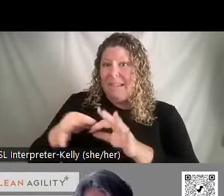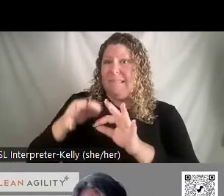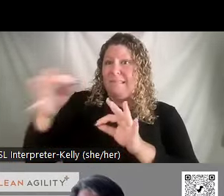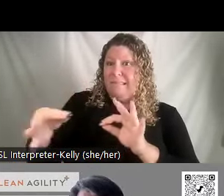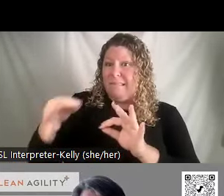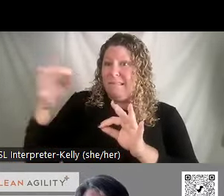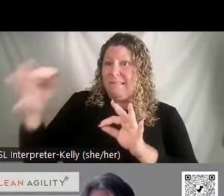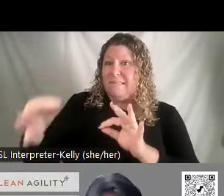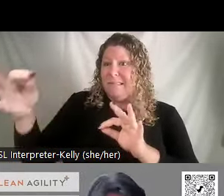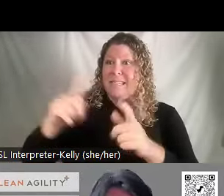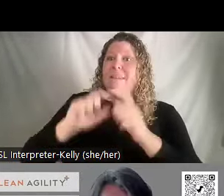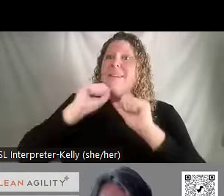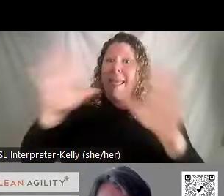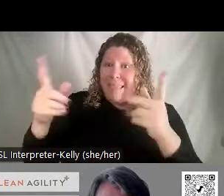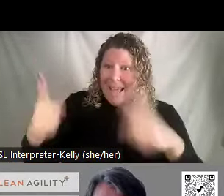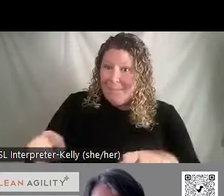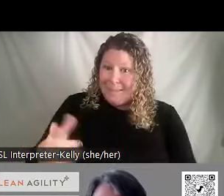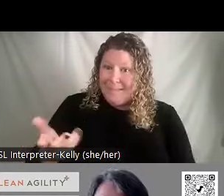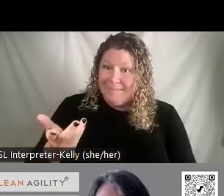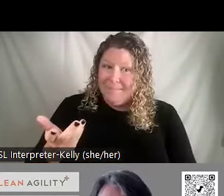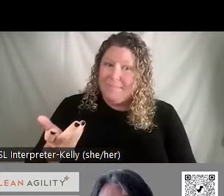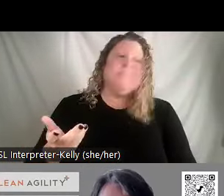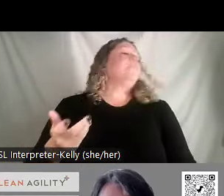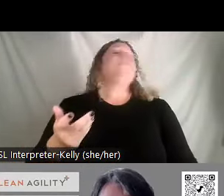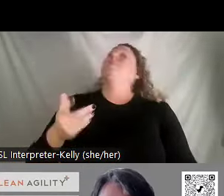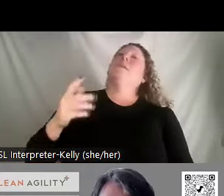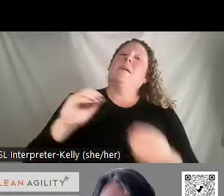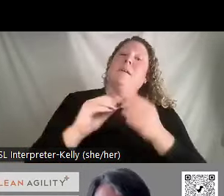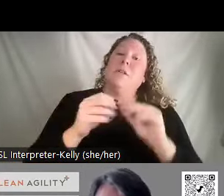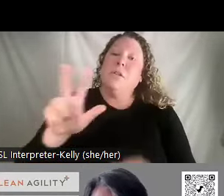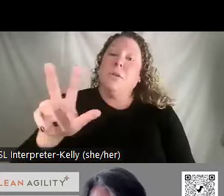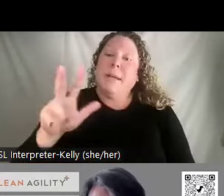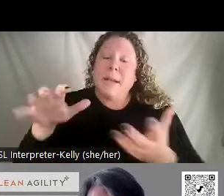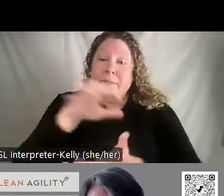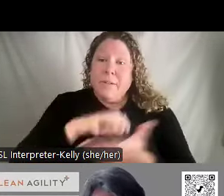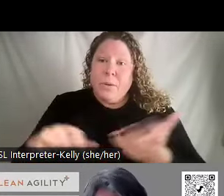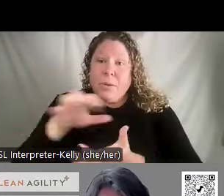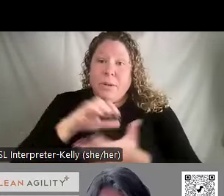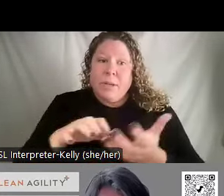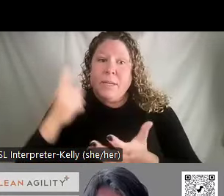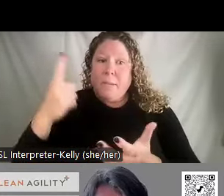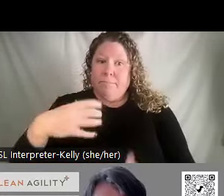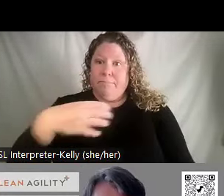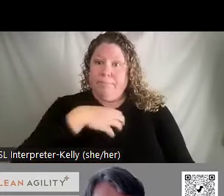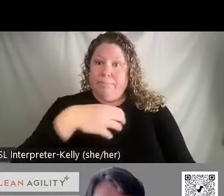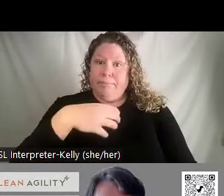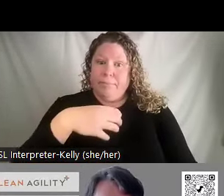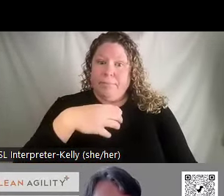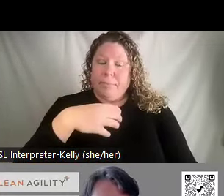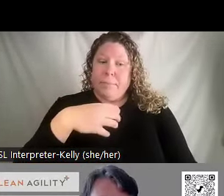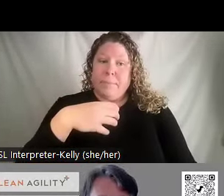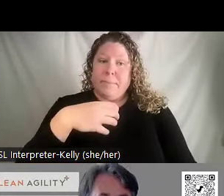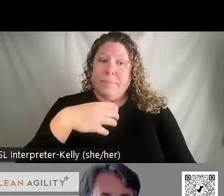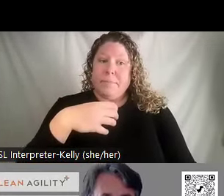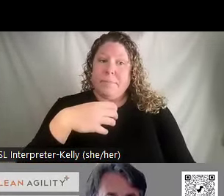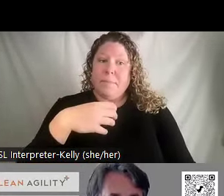And confusion might be someone puts out an objection, but it's got nothing to do with the issue at hand. Confusion is